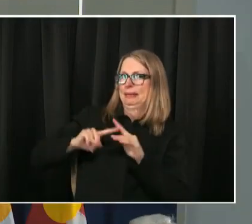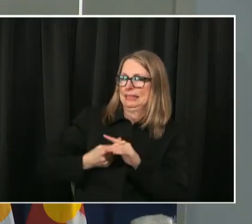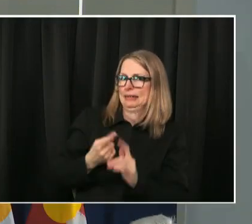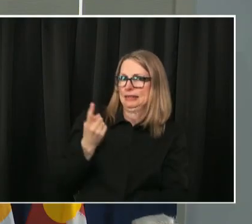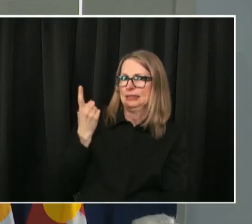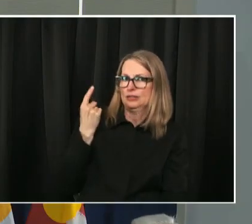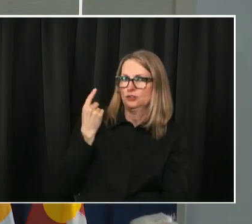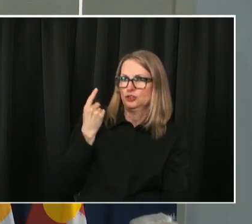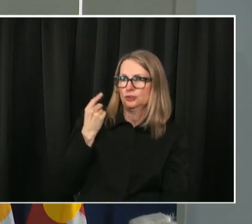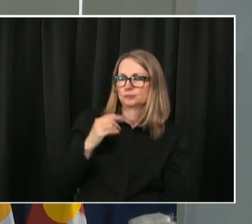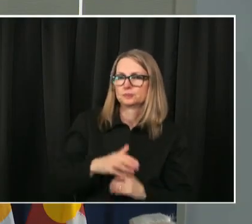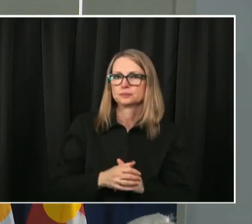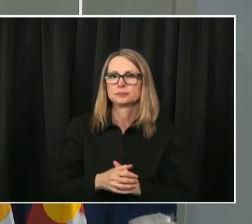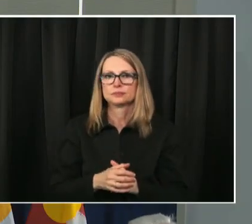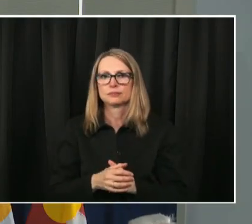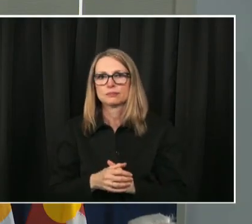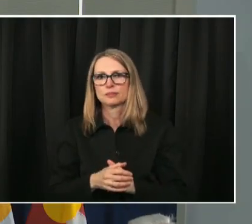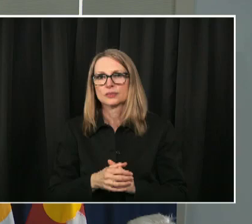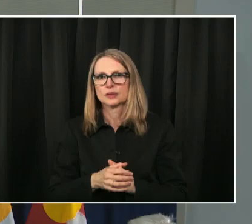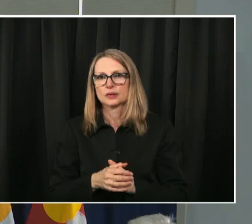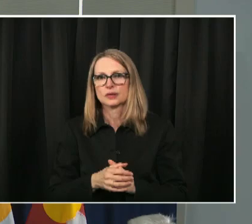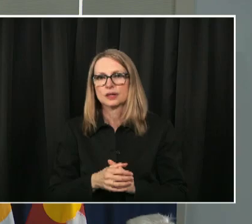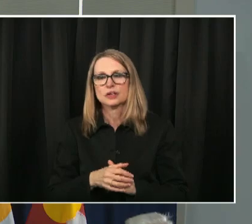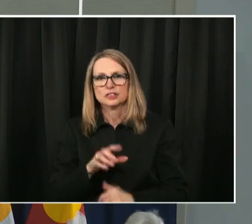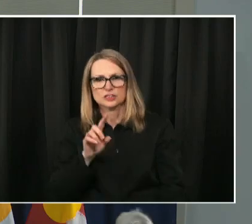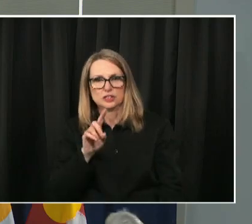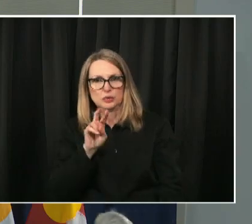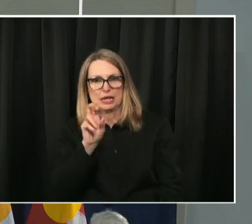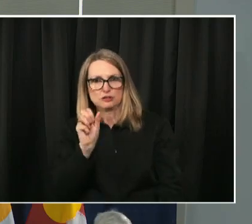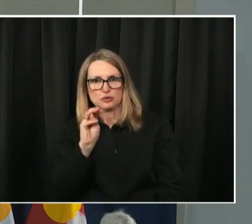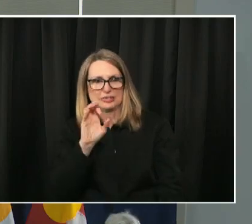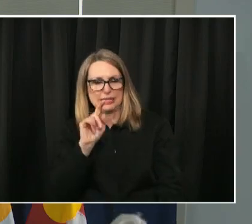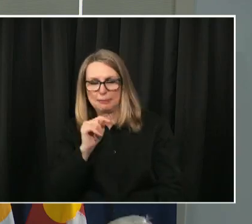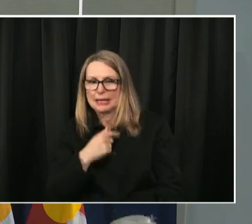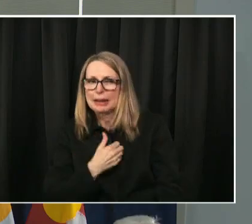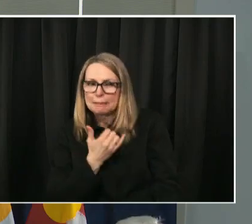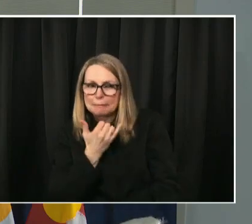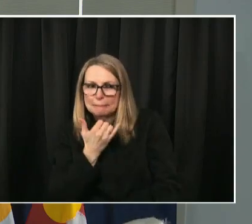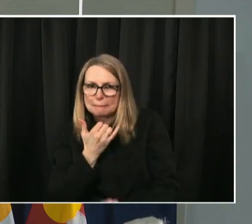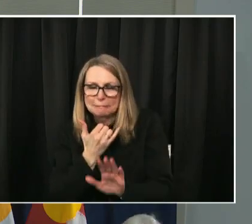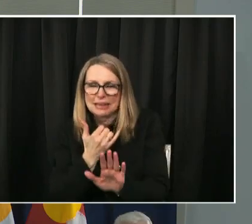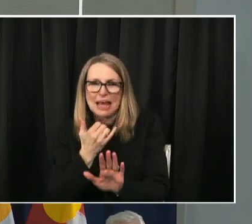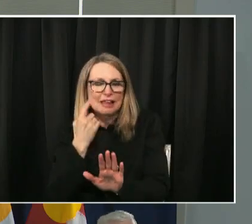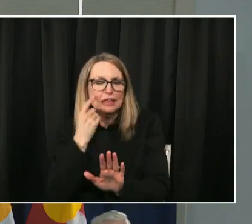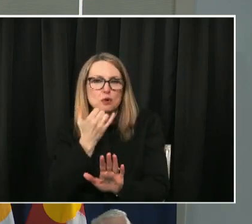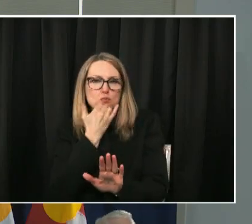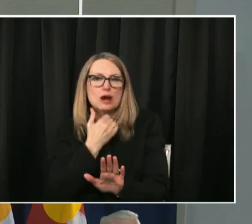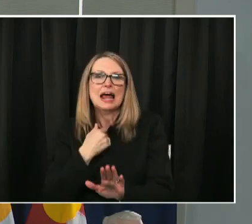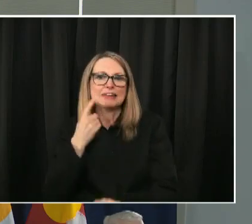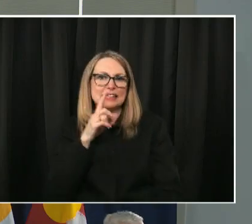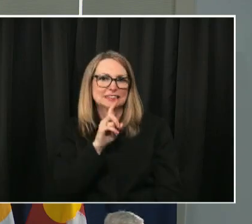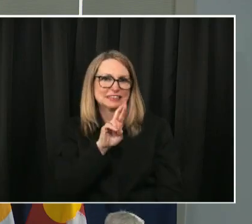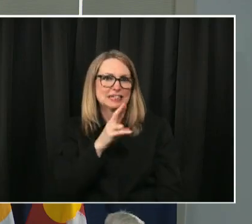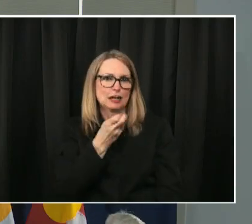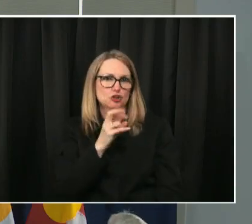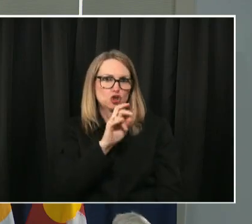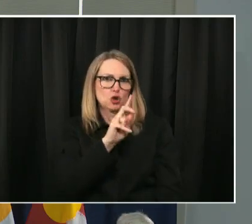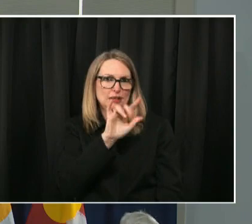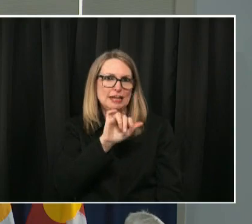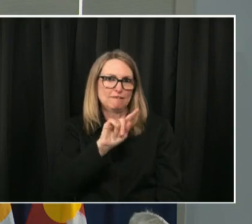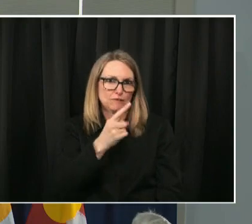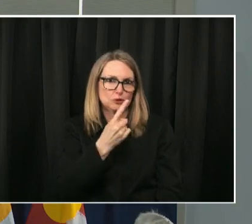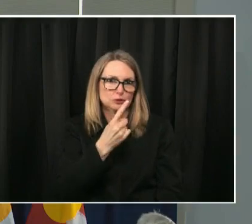Okay, and actually, I think we may start with Dr. Herlihy first. Okay. And then, yep. Great. Okay, we'll go to Dr. Herlihy. All right, first slide, please.